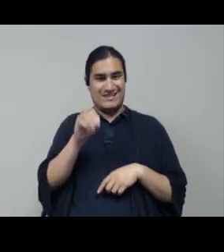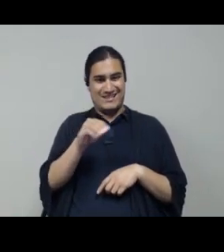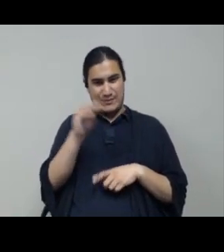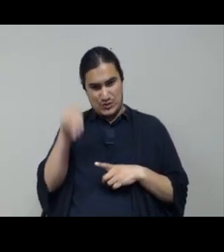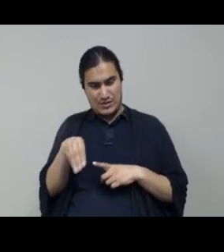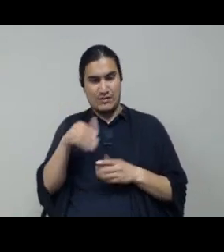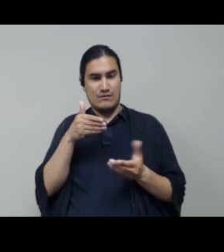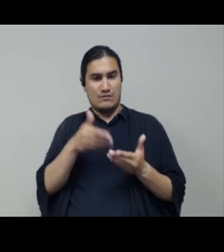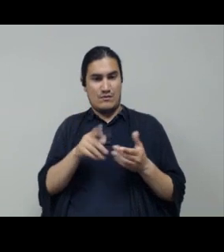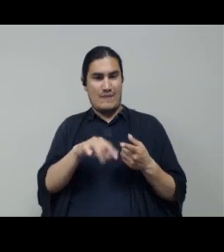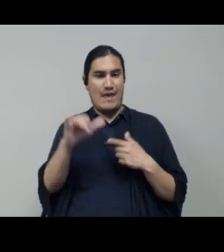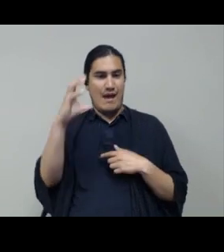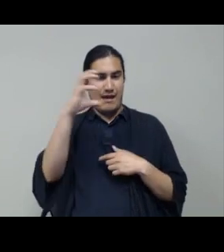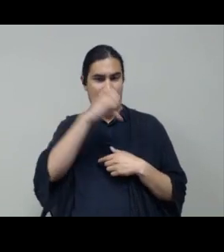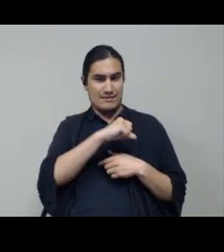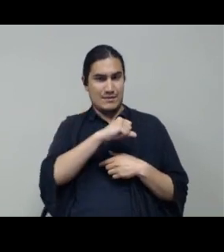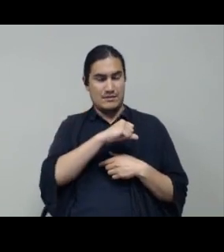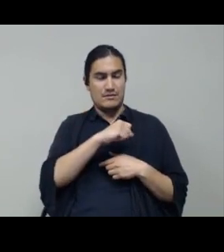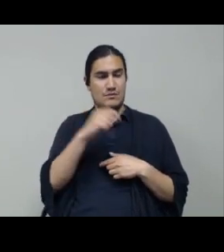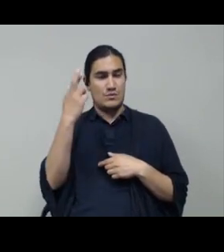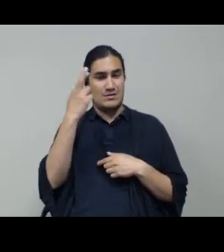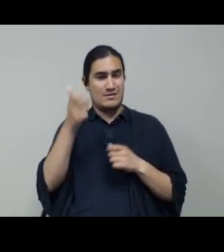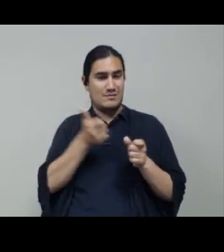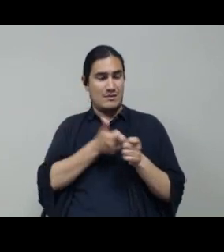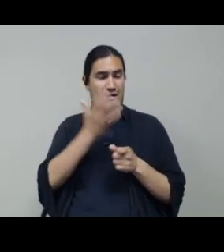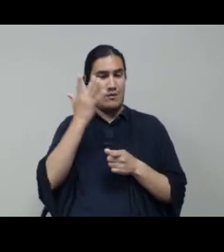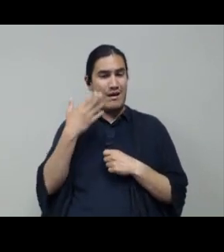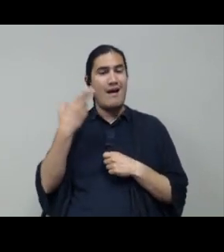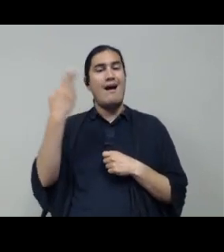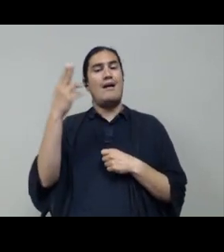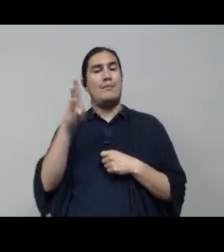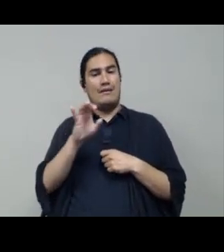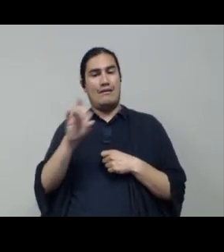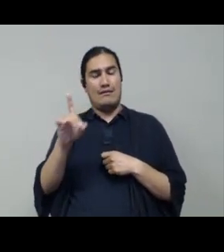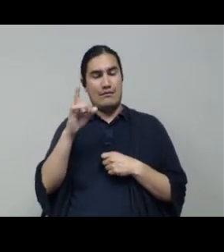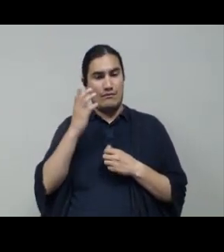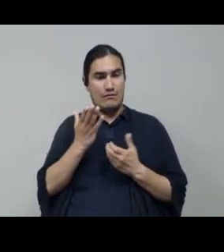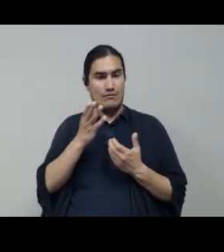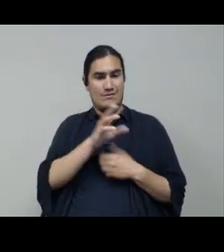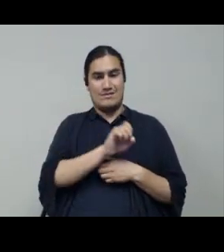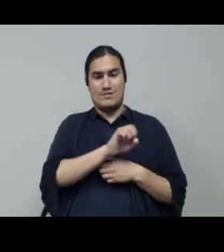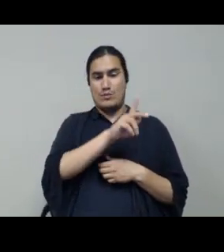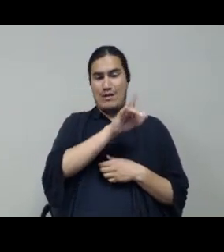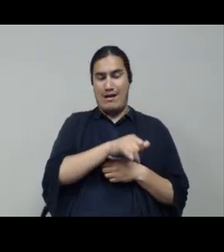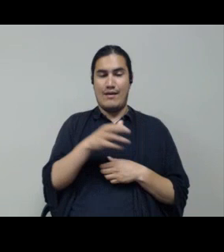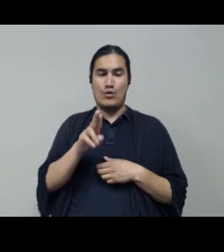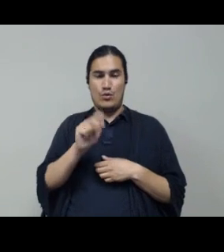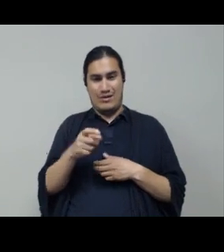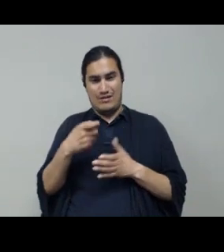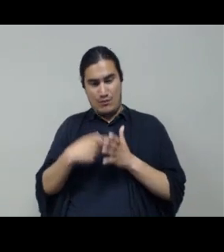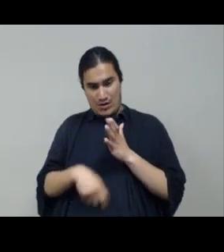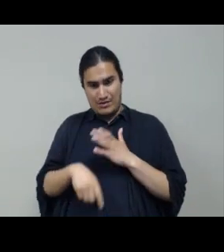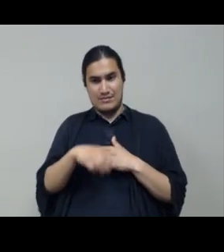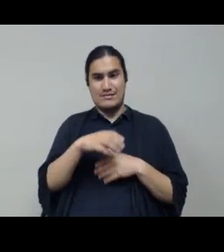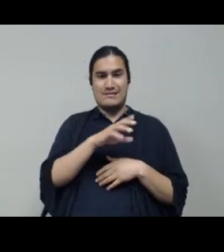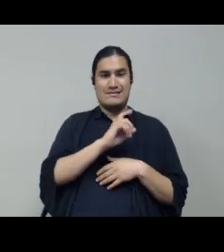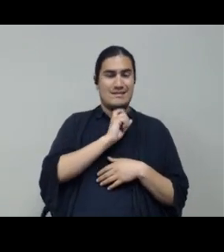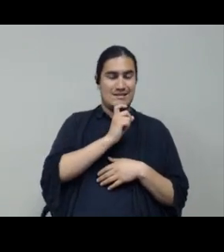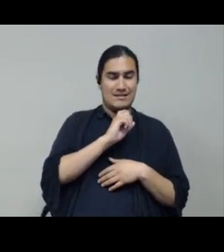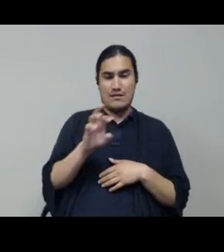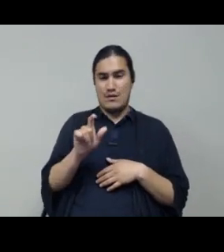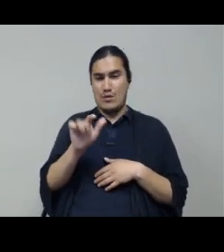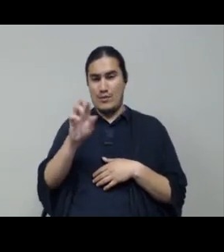estimate. Reasons given for their high bids were supply and unit price fluctuations of steel, aluminum, and